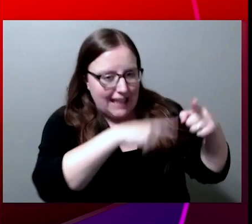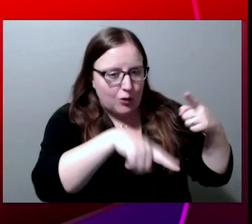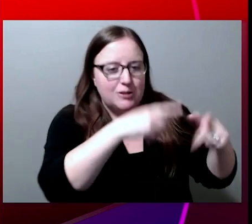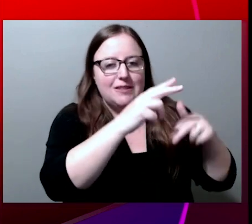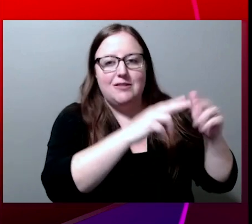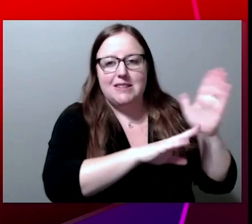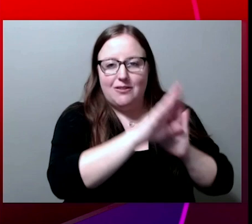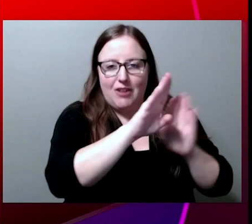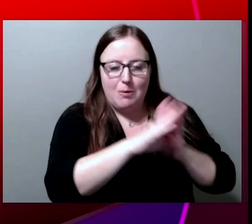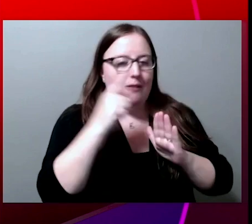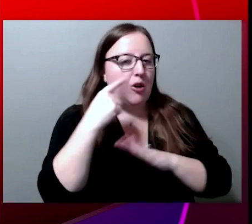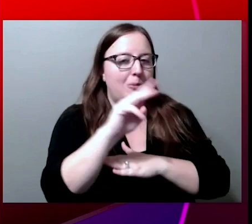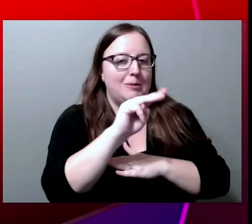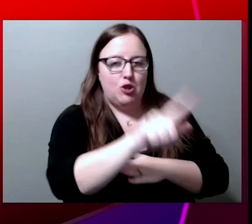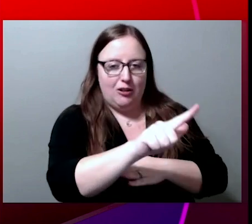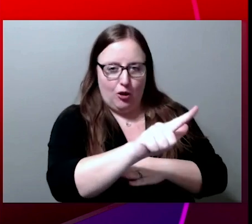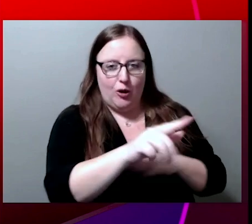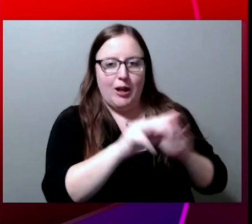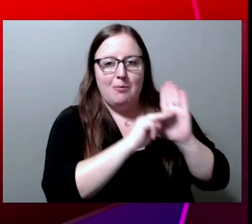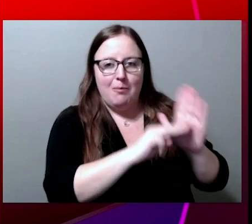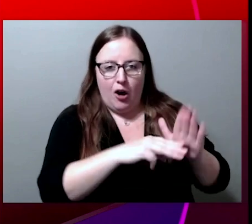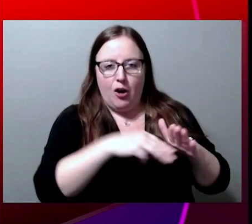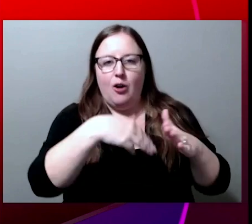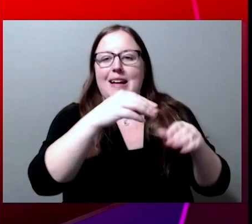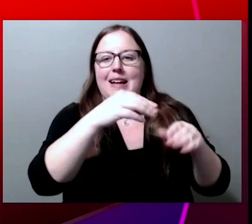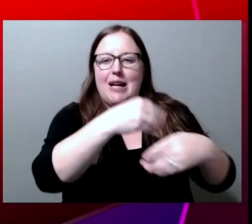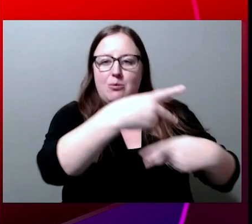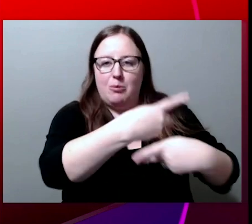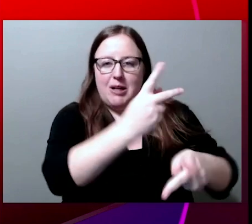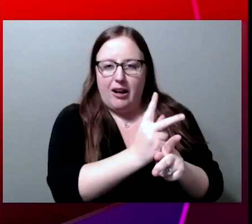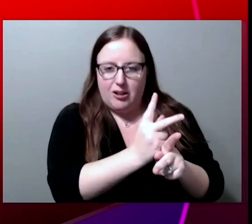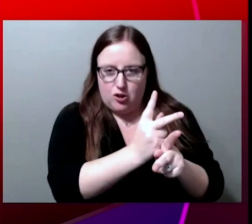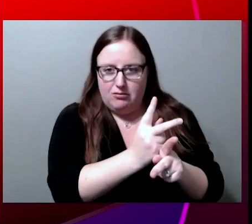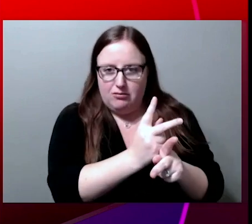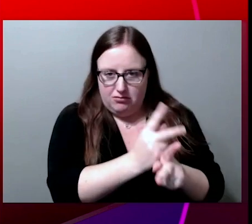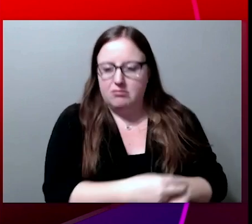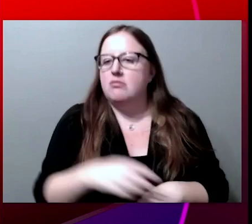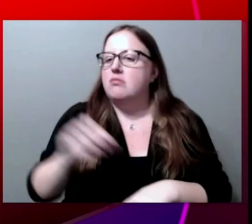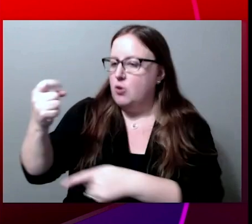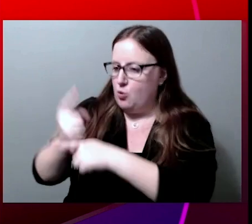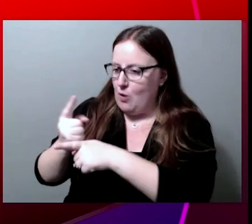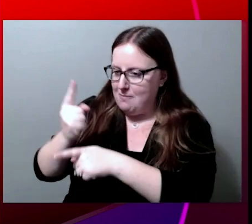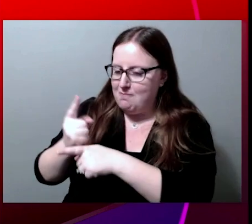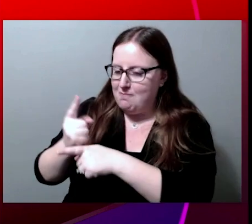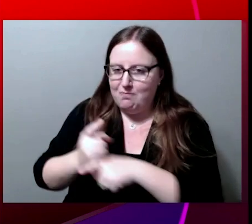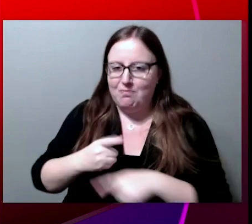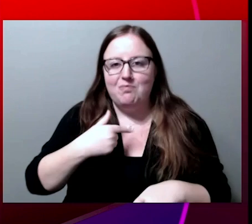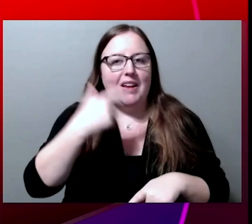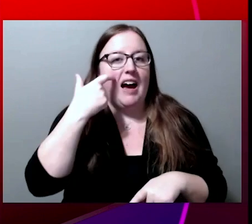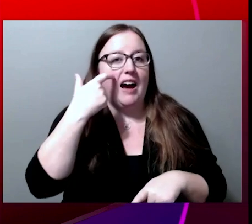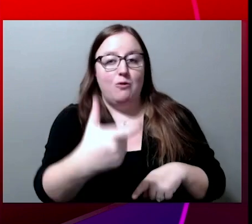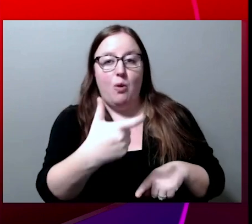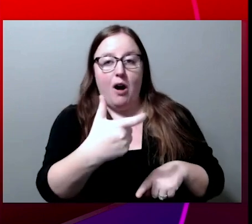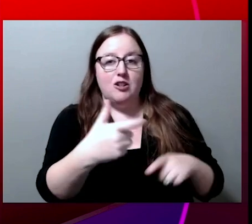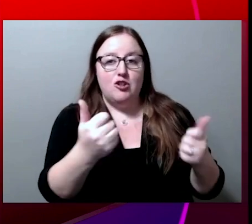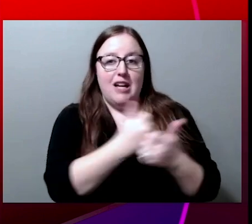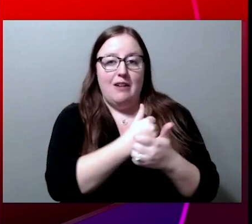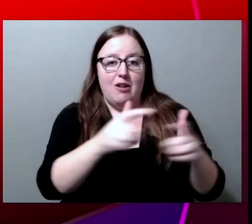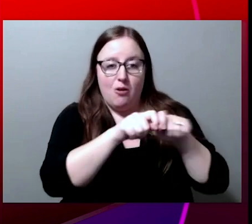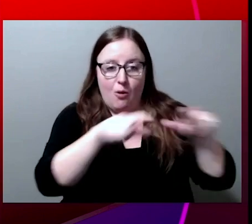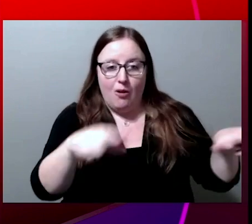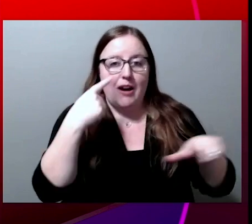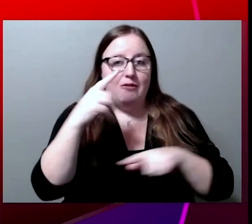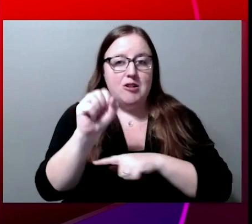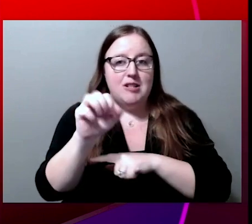a machine learning model out into production and making inference. I've watched all the services roll out for SageMaker. It's